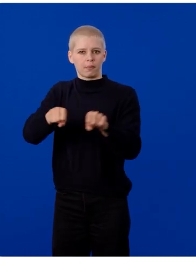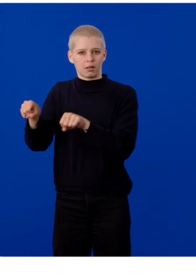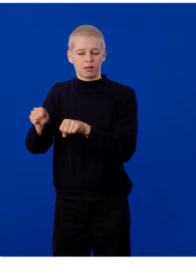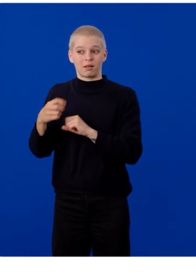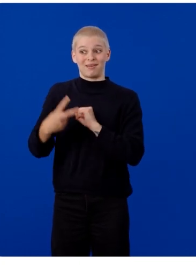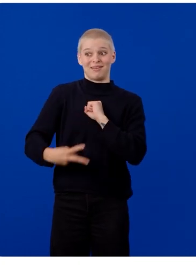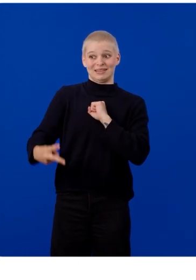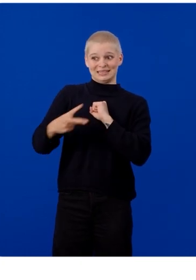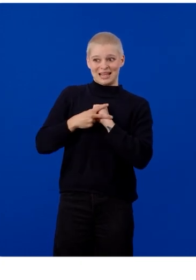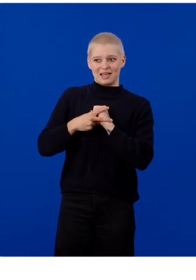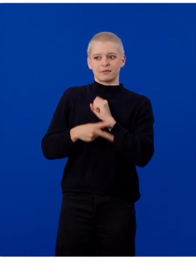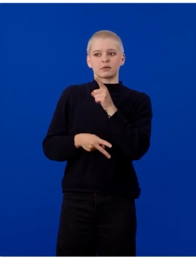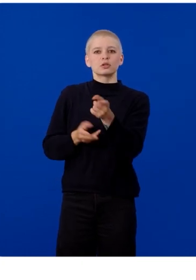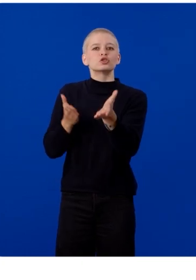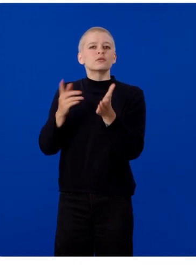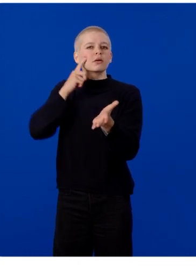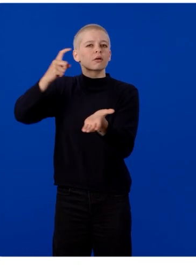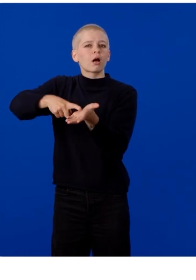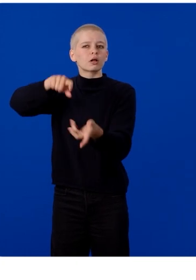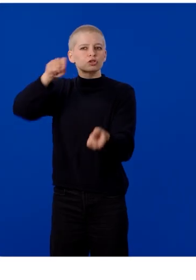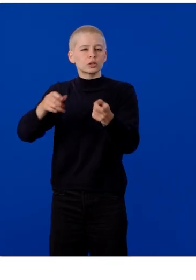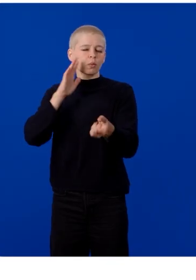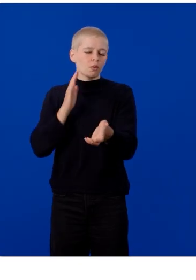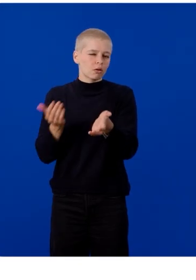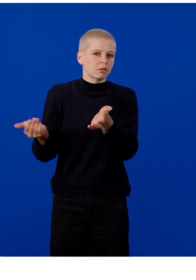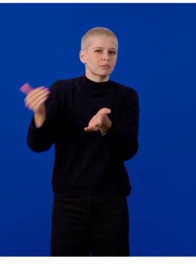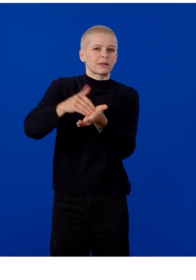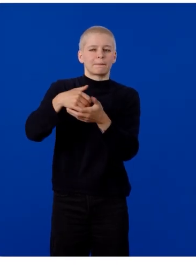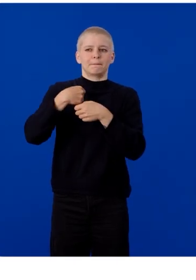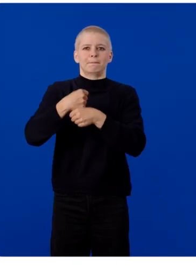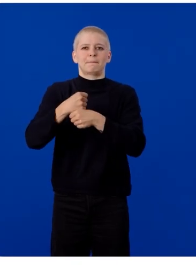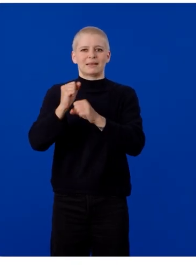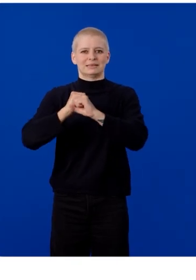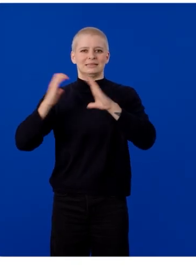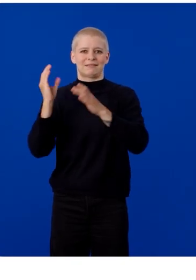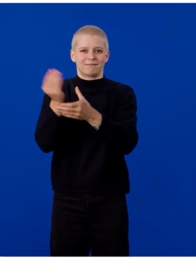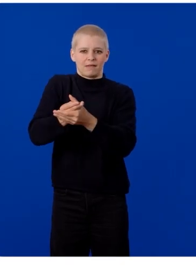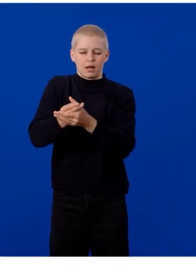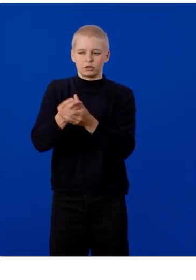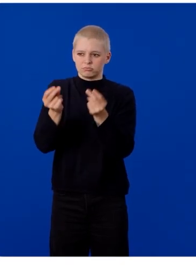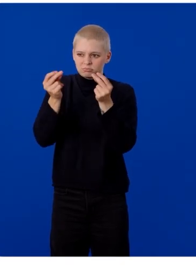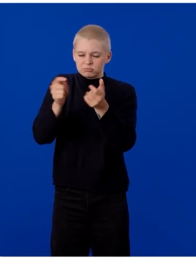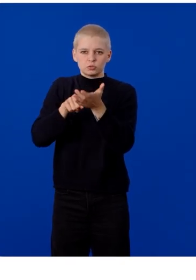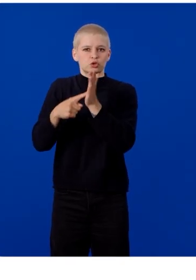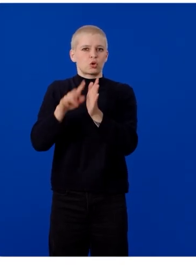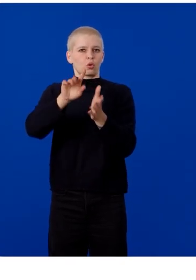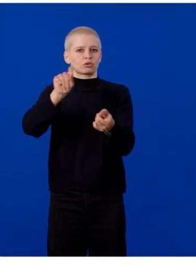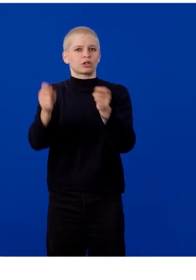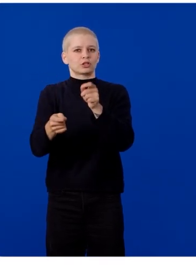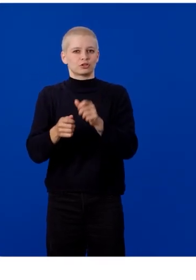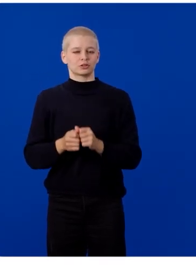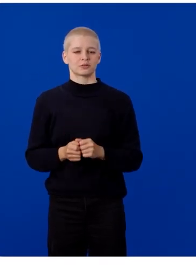server detects changes and automatically regenerates scene files, instantly reflecting changes